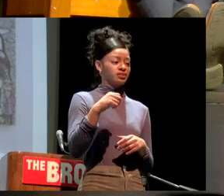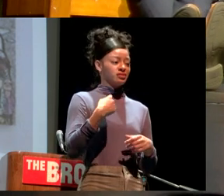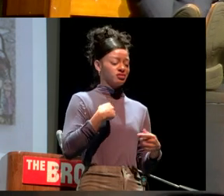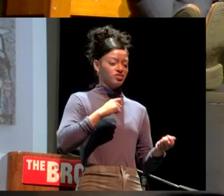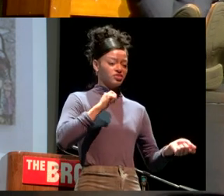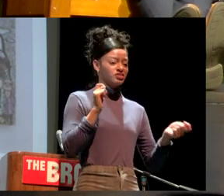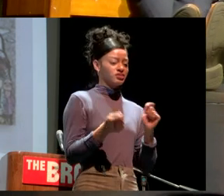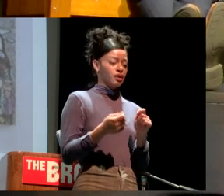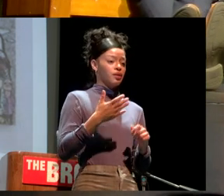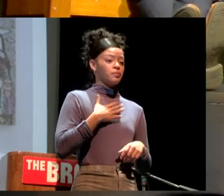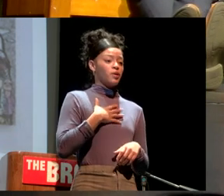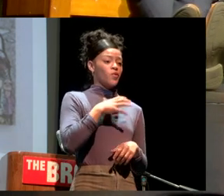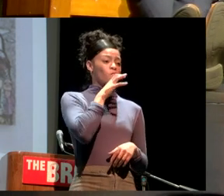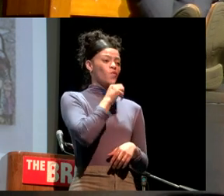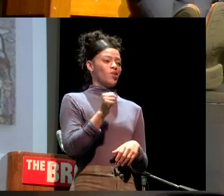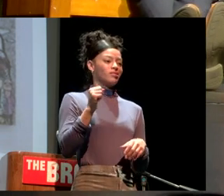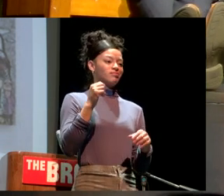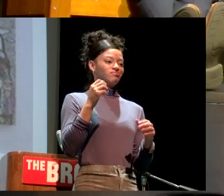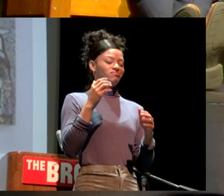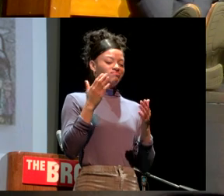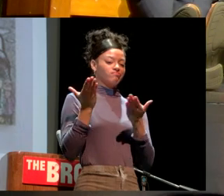It's